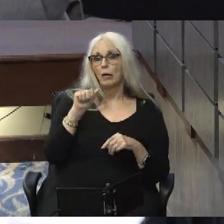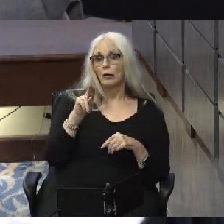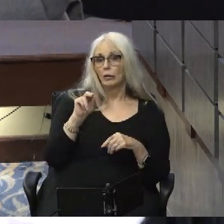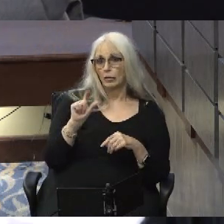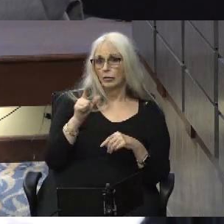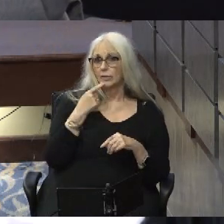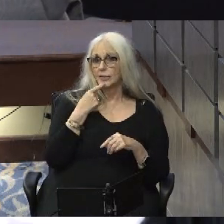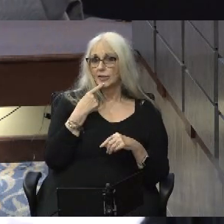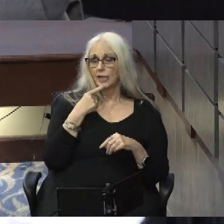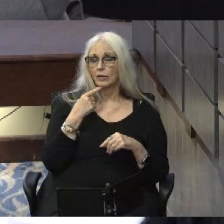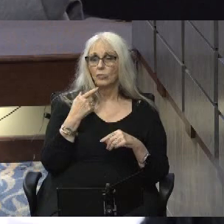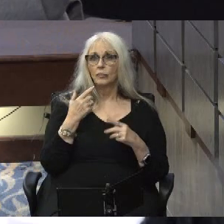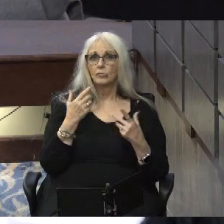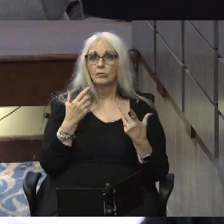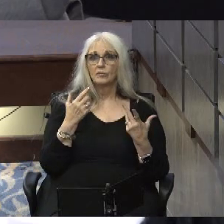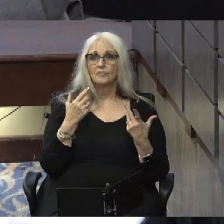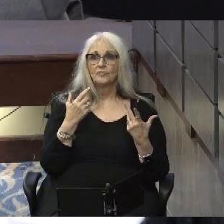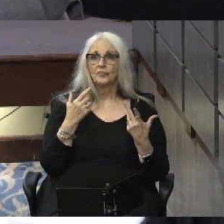kind of in that